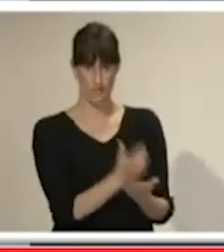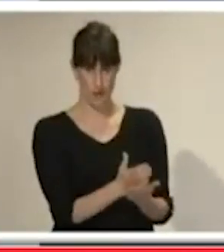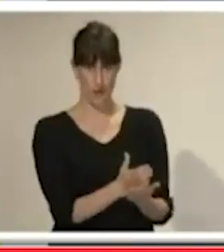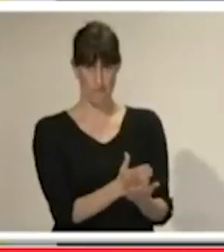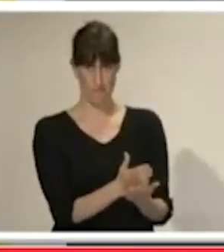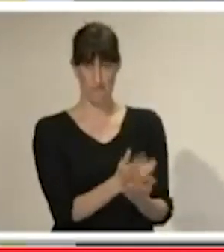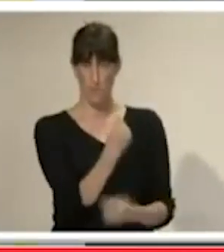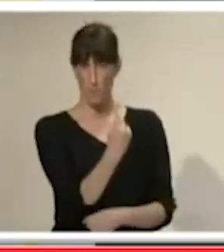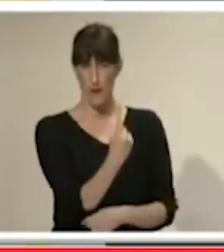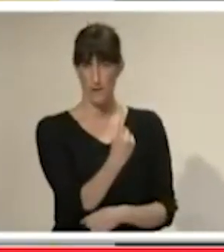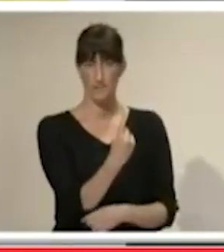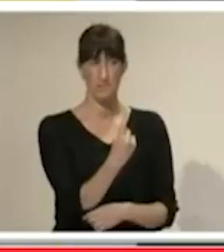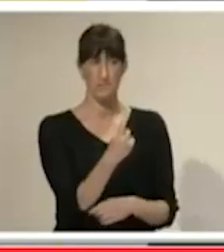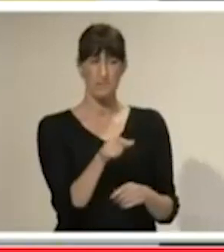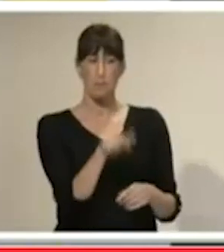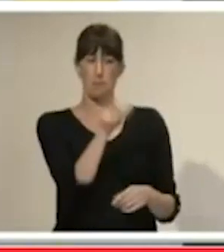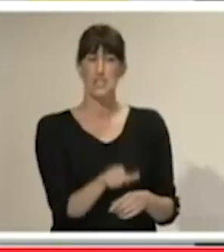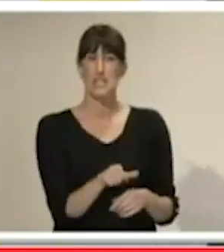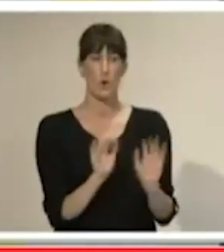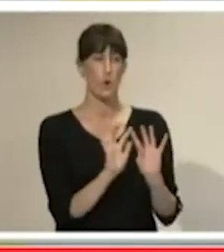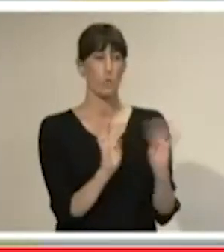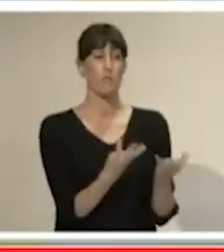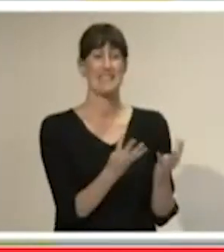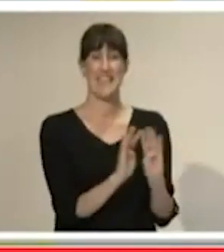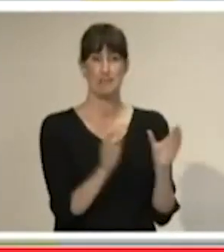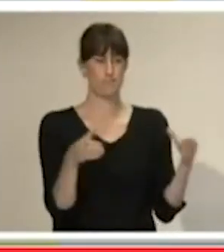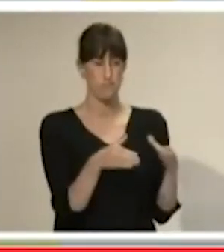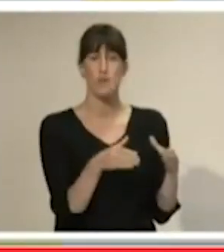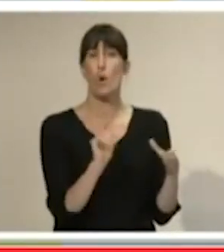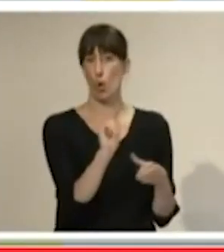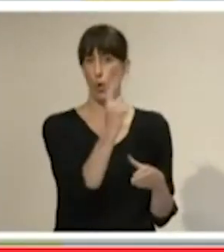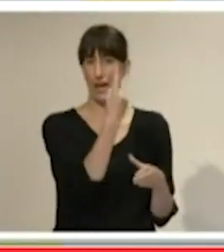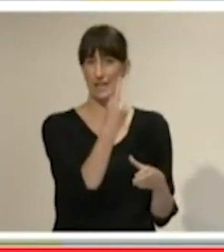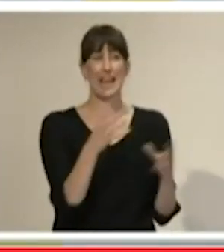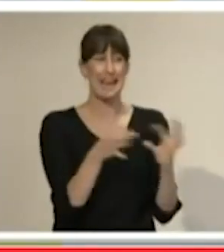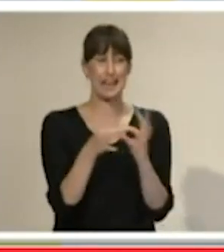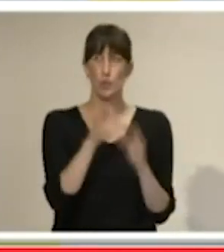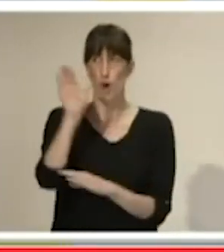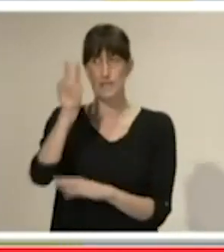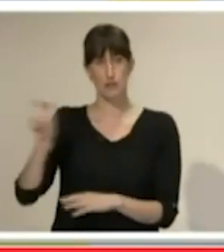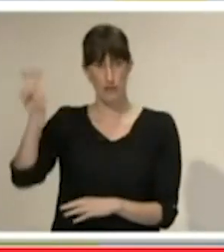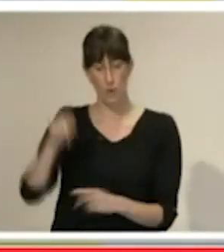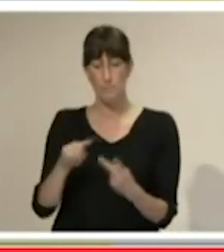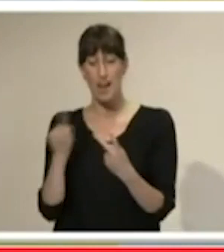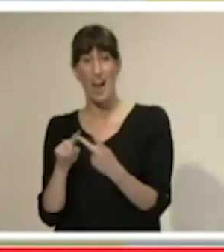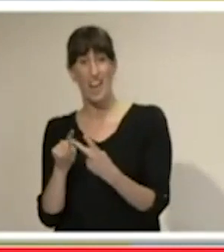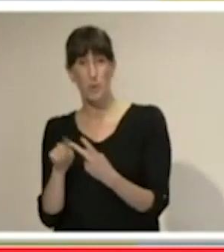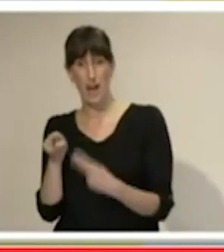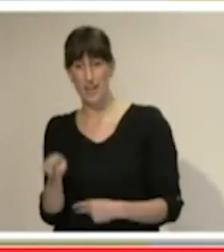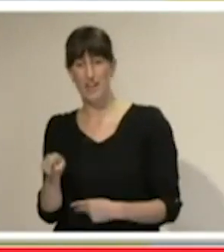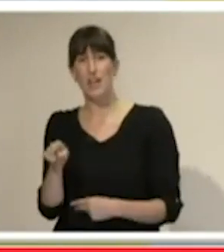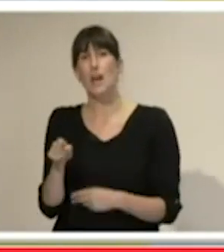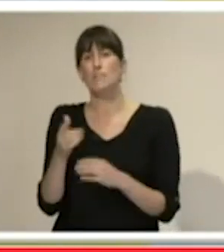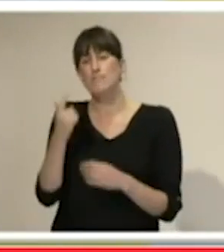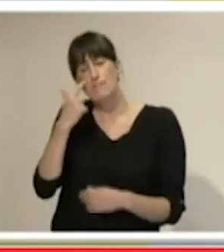that is in quarantine in Auckland associated with international travel, and one is a probable case that is associated